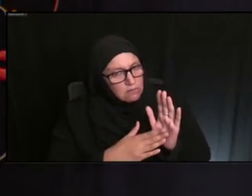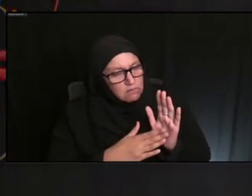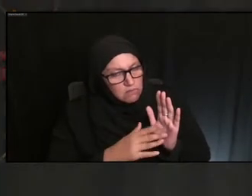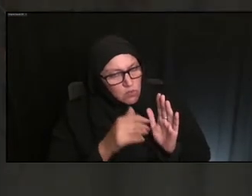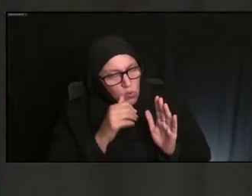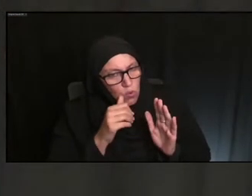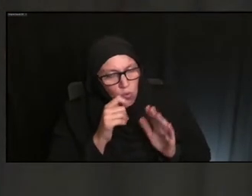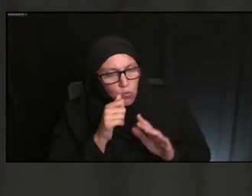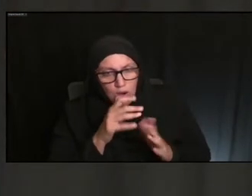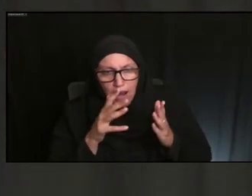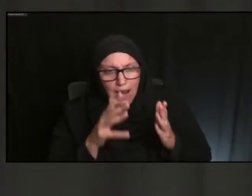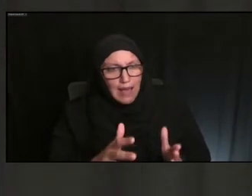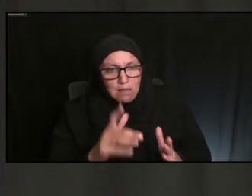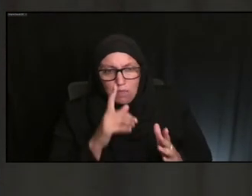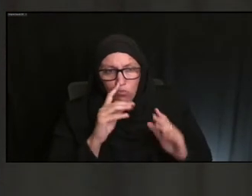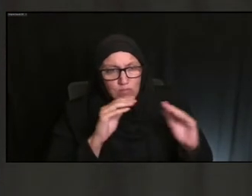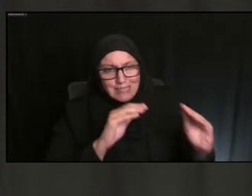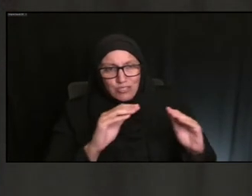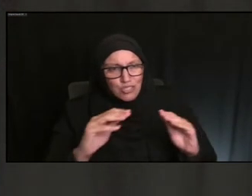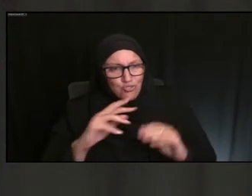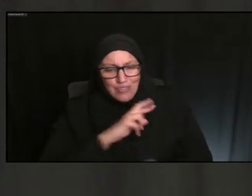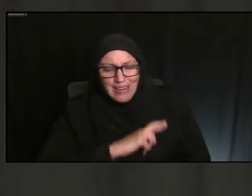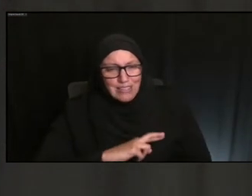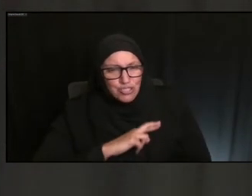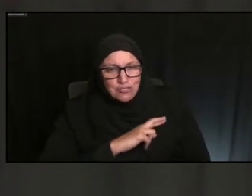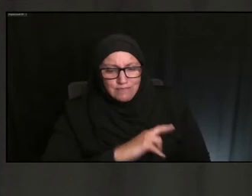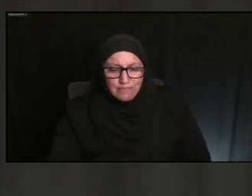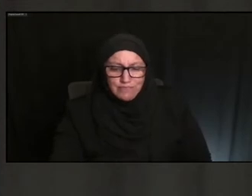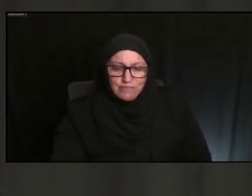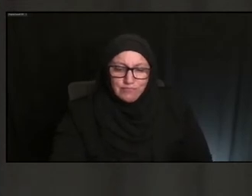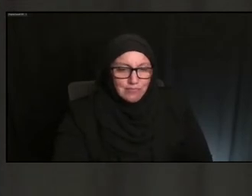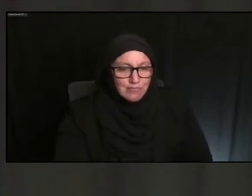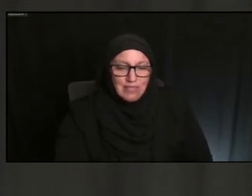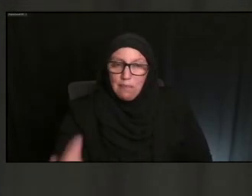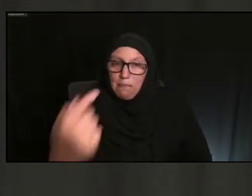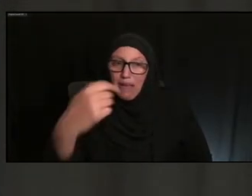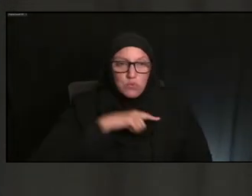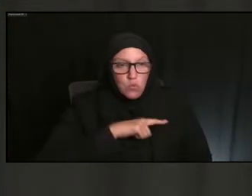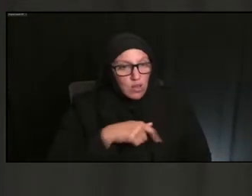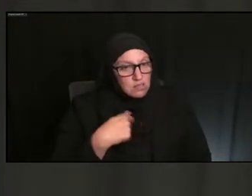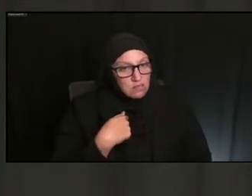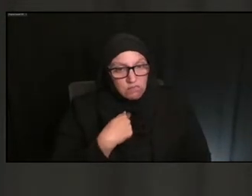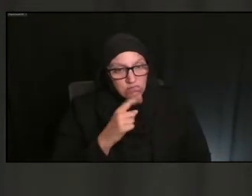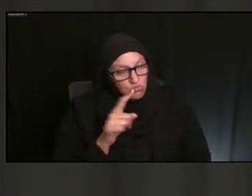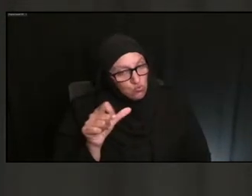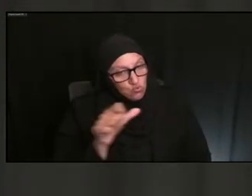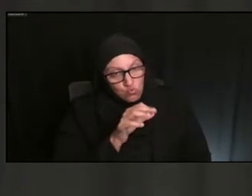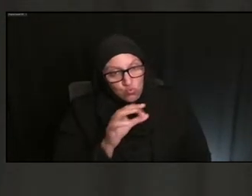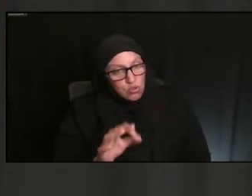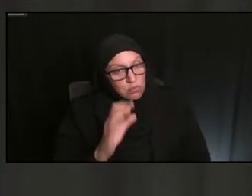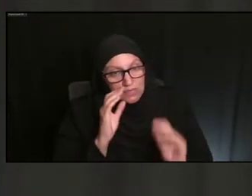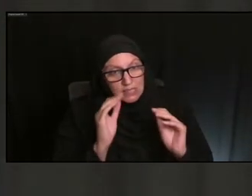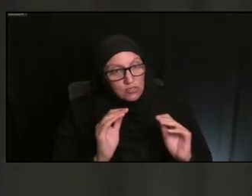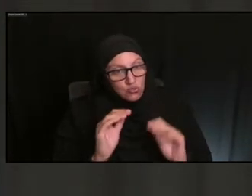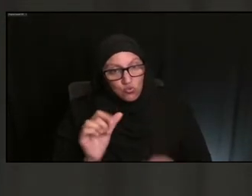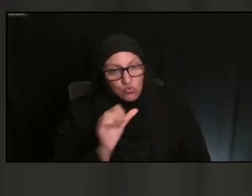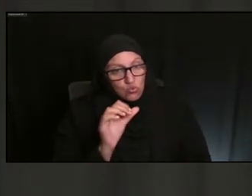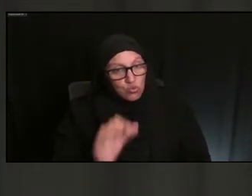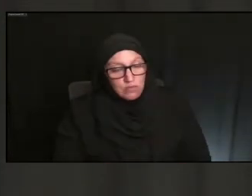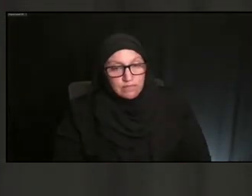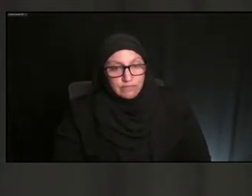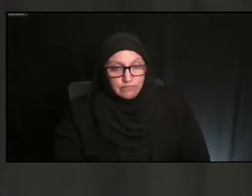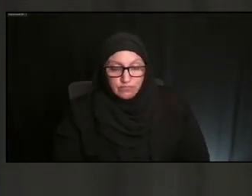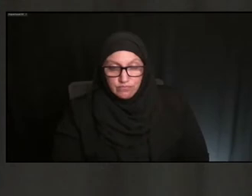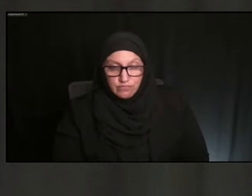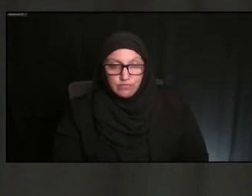out and teach people religion. It was a nisan, they have to come back to us. You shouldn't be teaching them. The ones that are